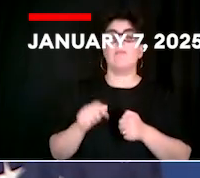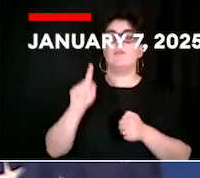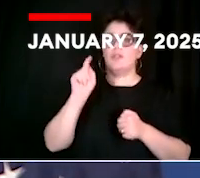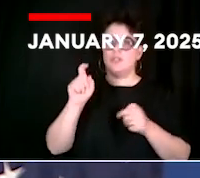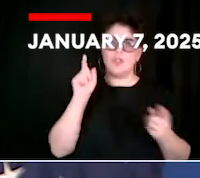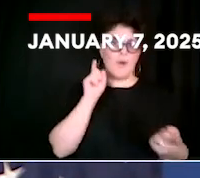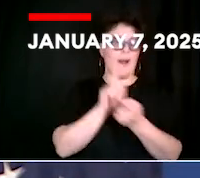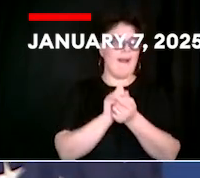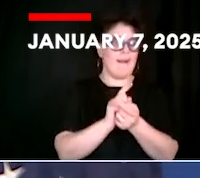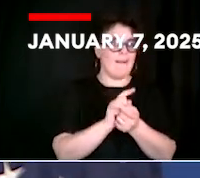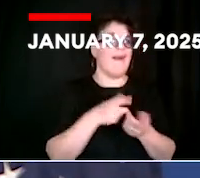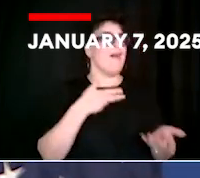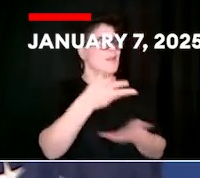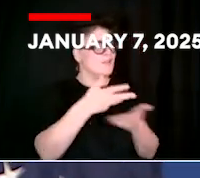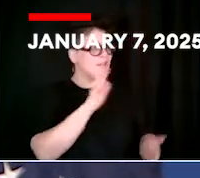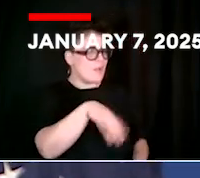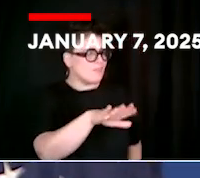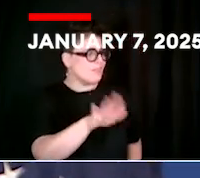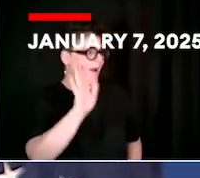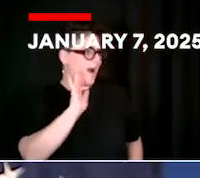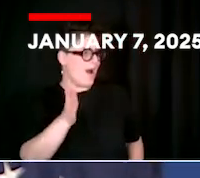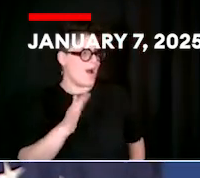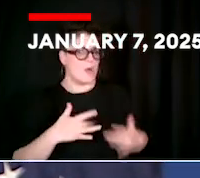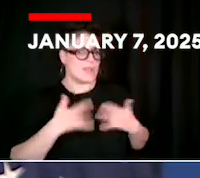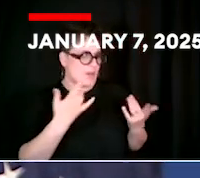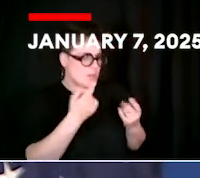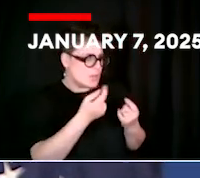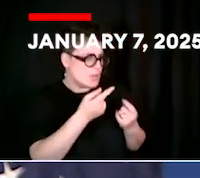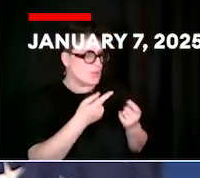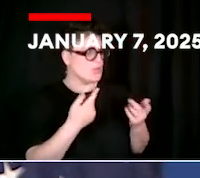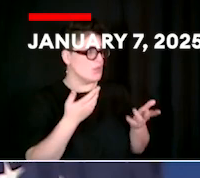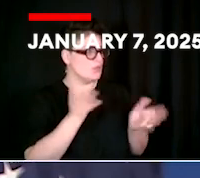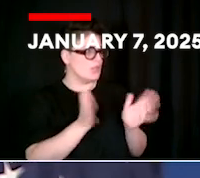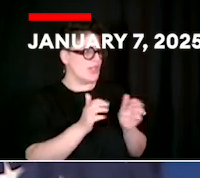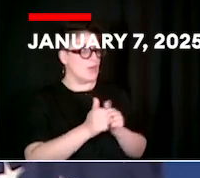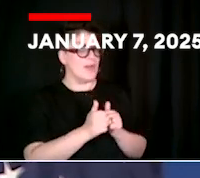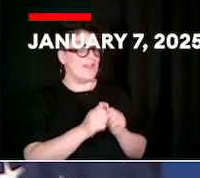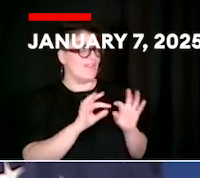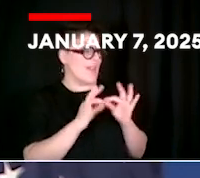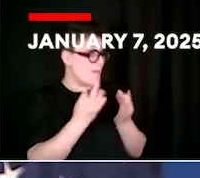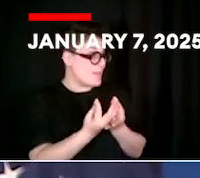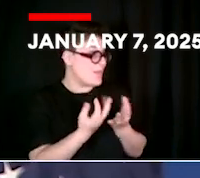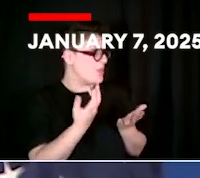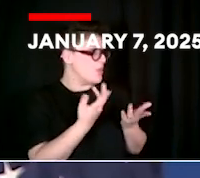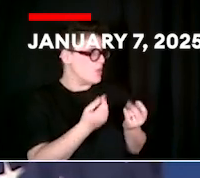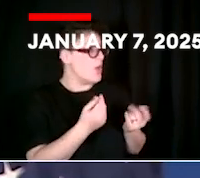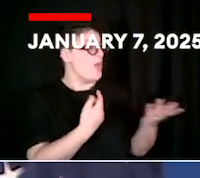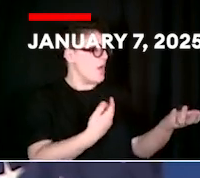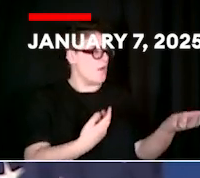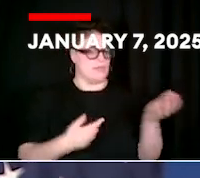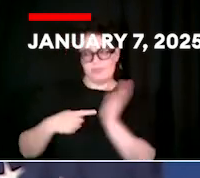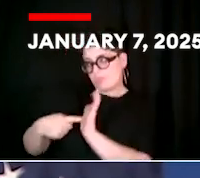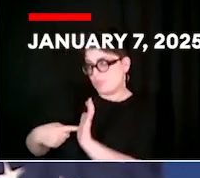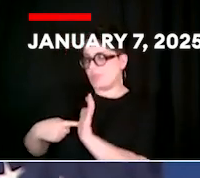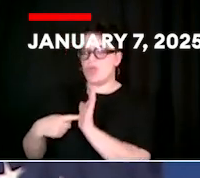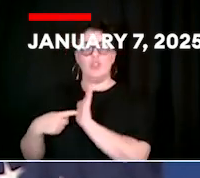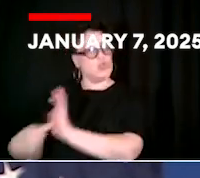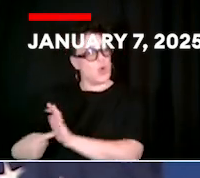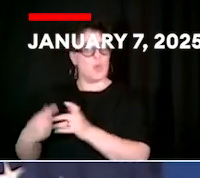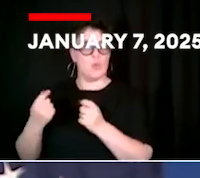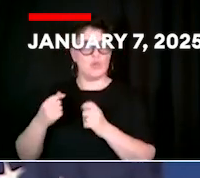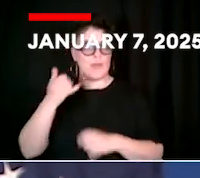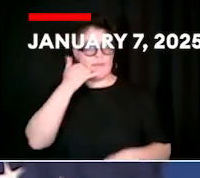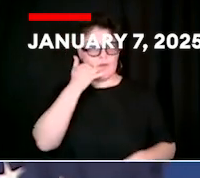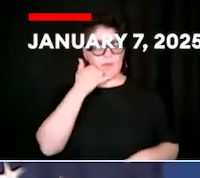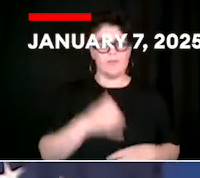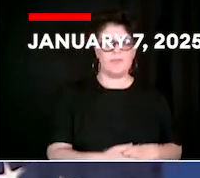stop, like, what are you doing right now? Are you talking to your loved one, family member? And they were showing me what they were doing in their phones. So it's not